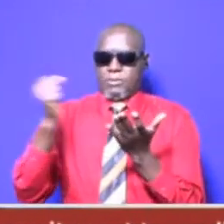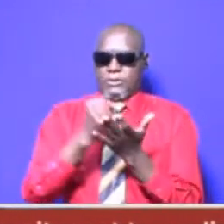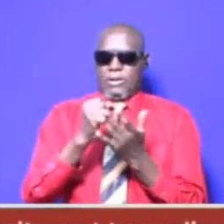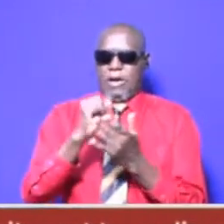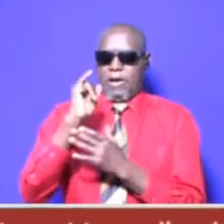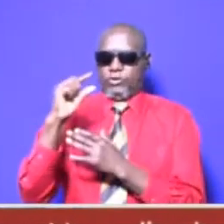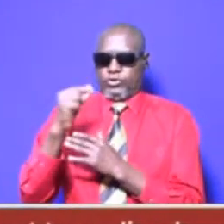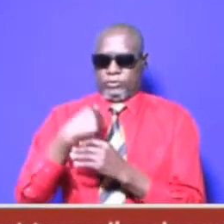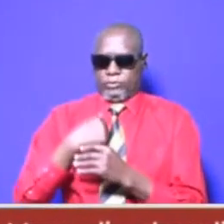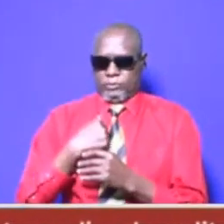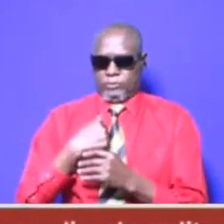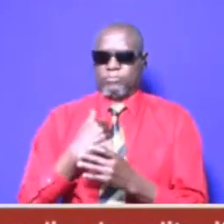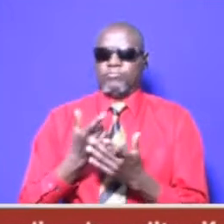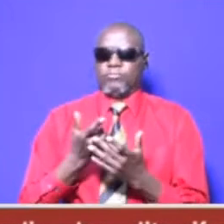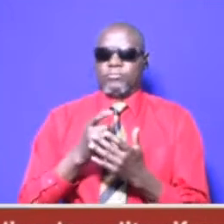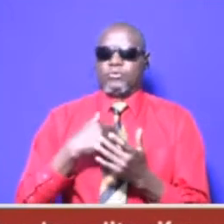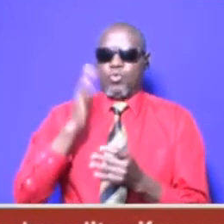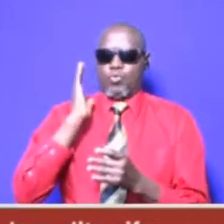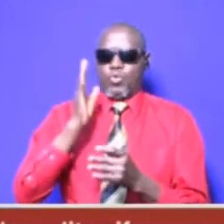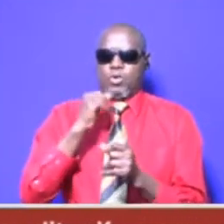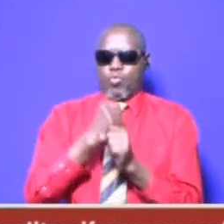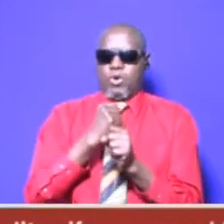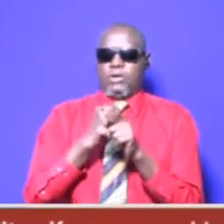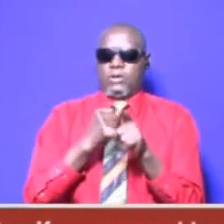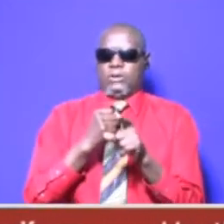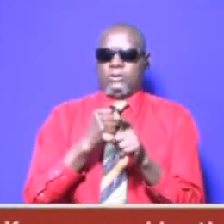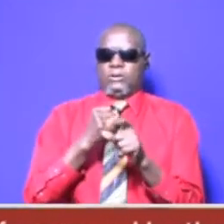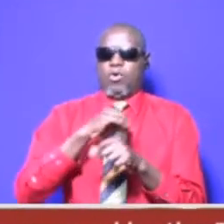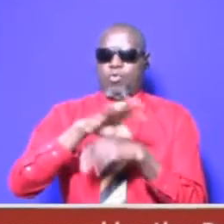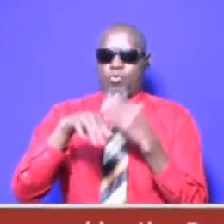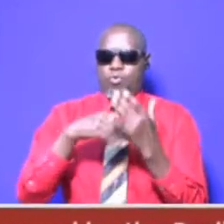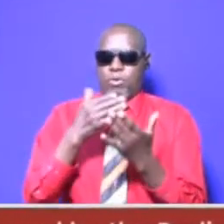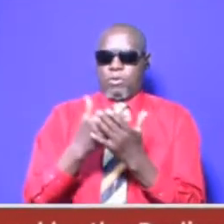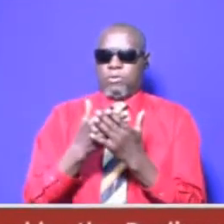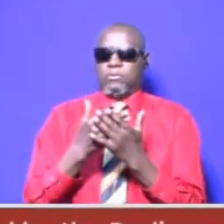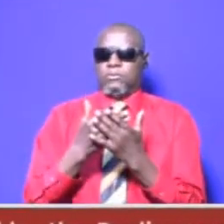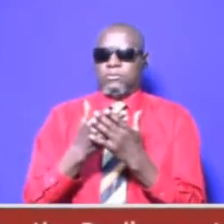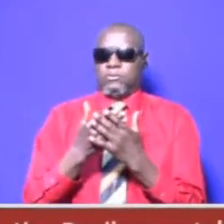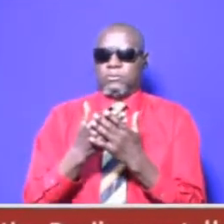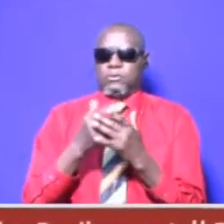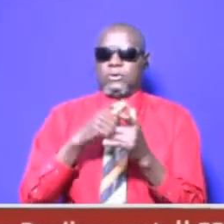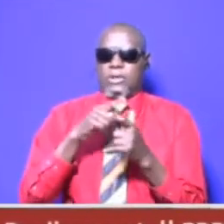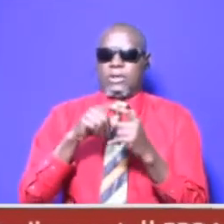IG, I will go in that direction and work with everybody so that we can be able